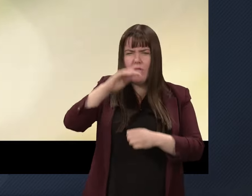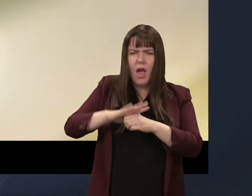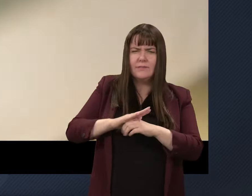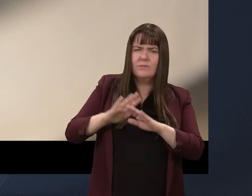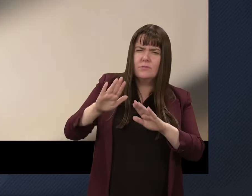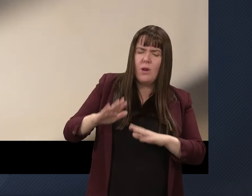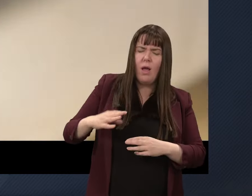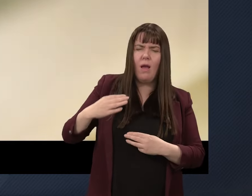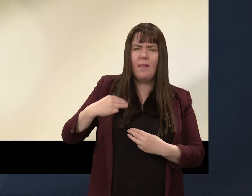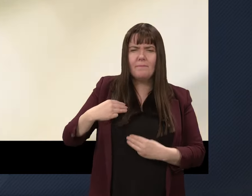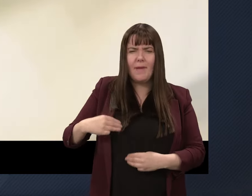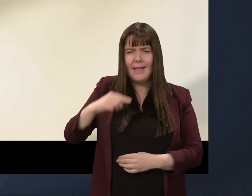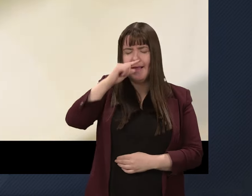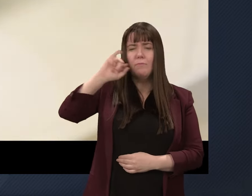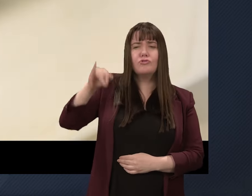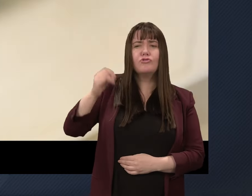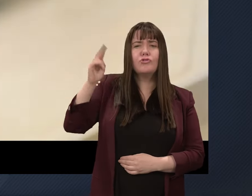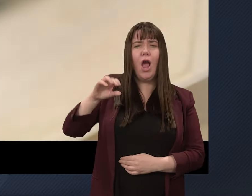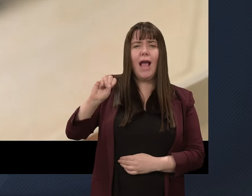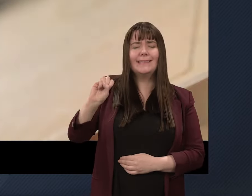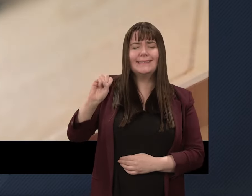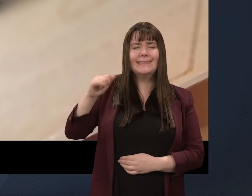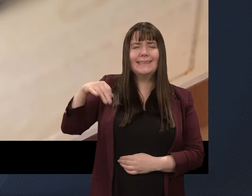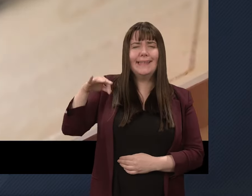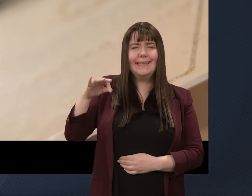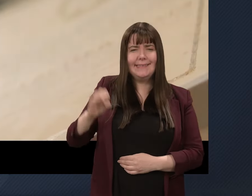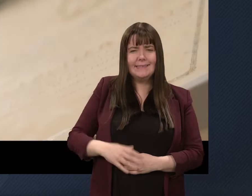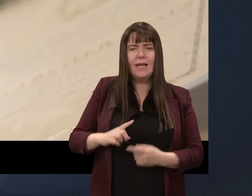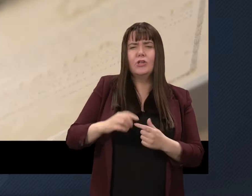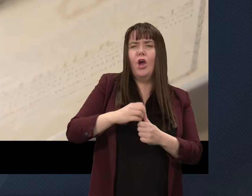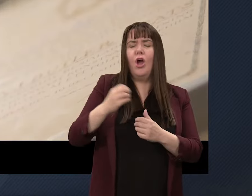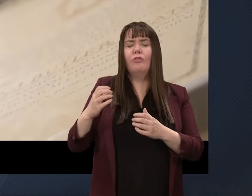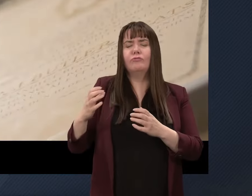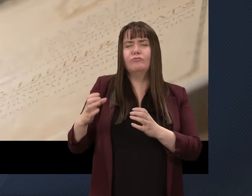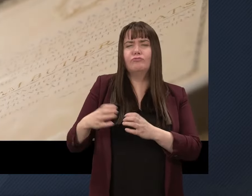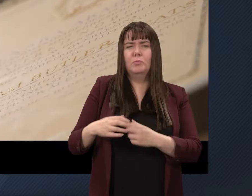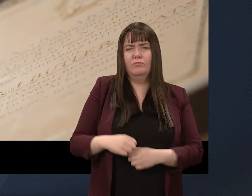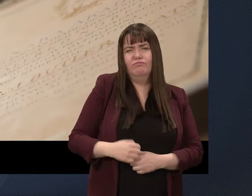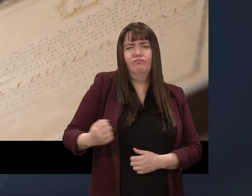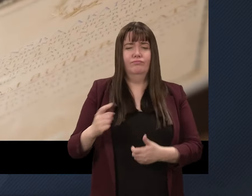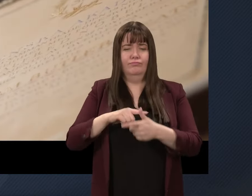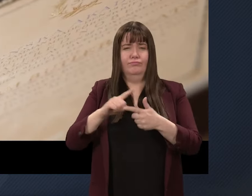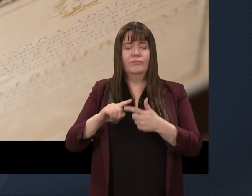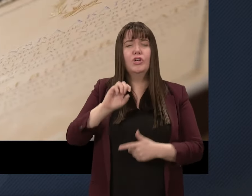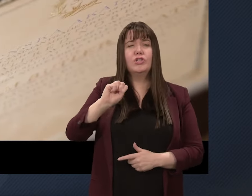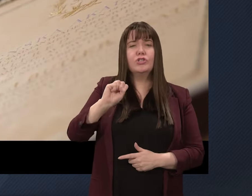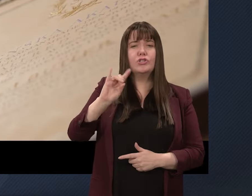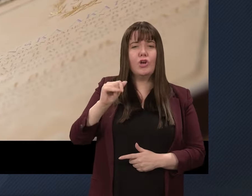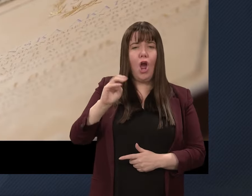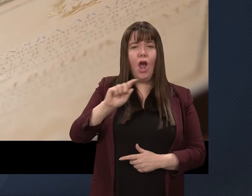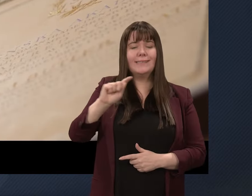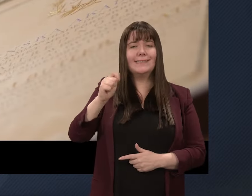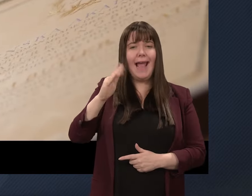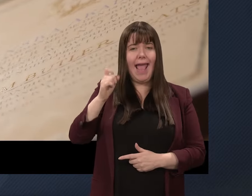ruffled in a manly pose. For all his timid heart there, that slow man, that meditative man, John Synge and